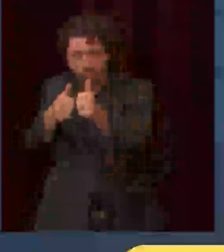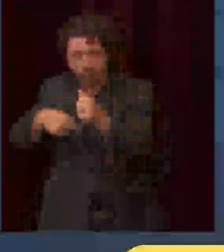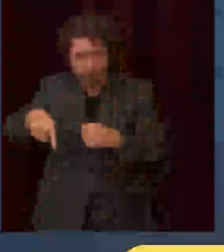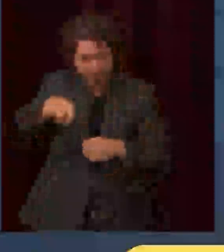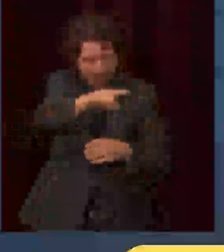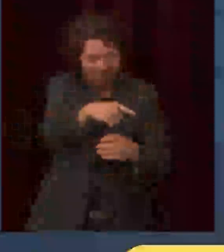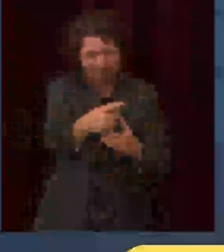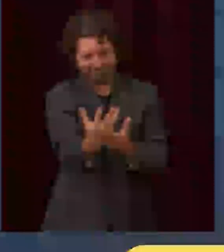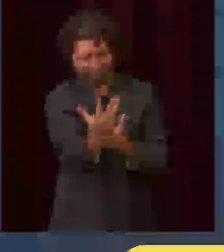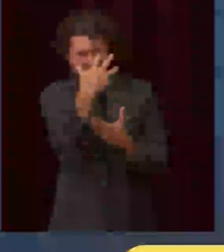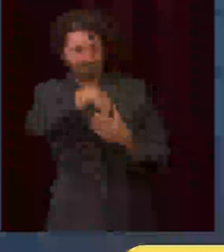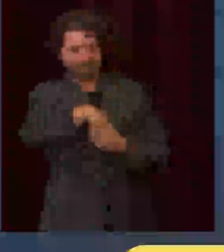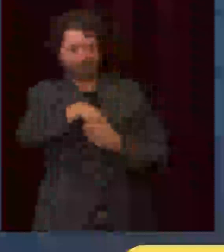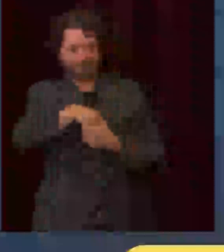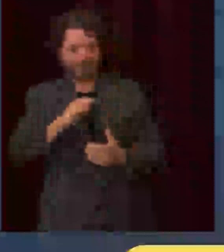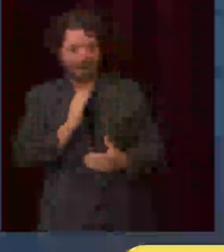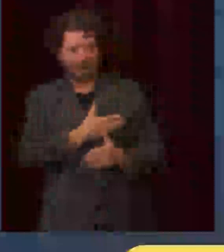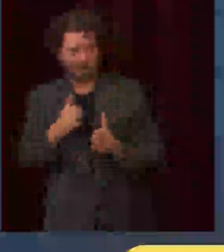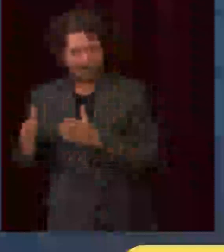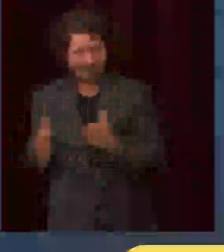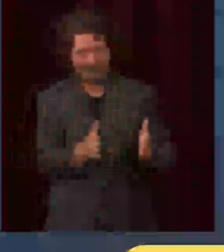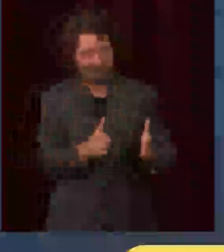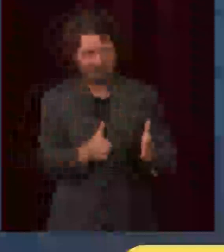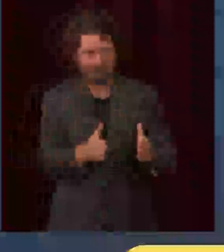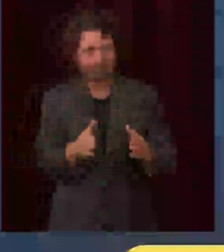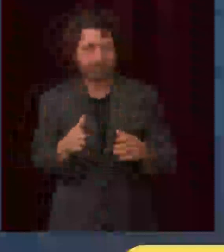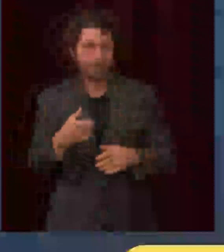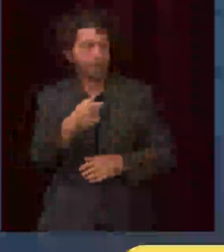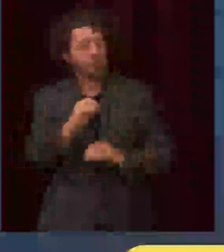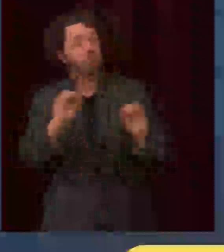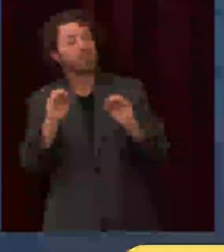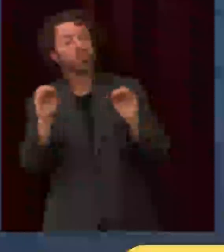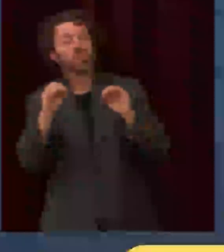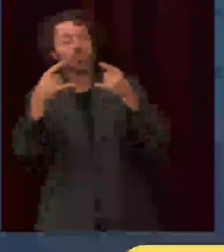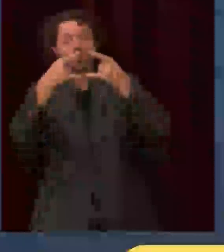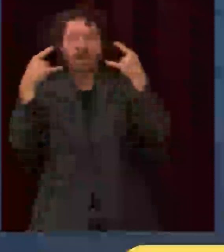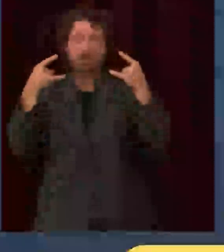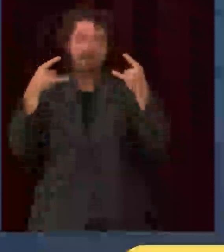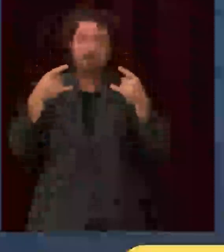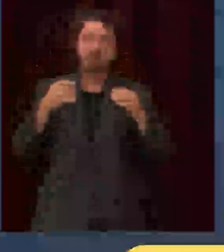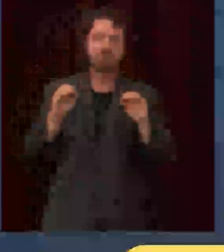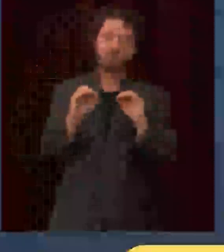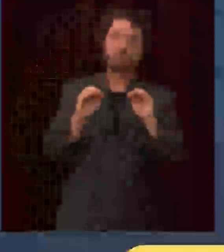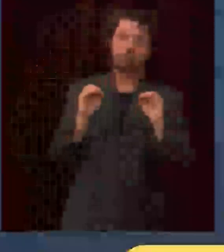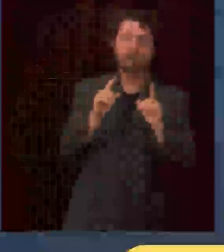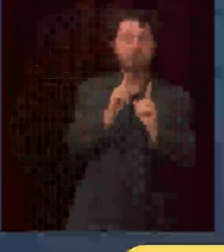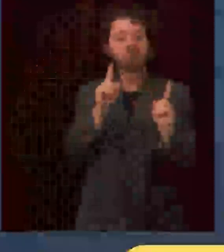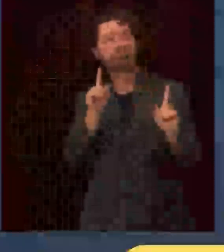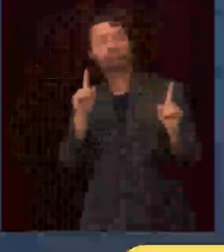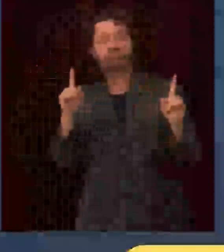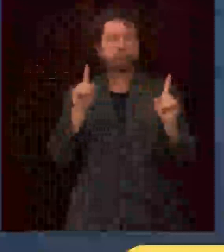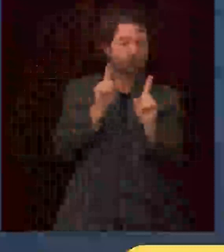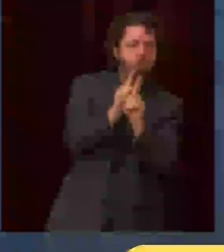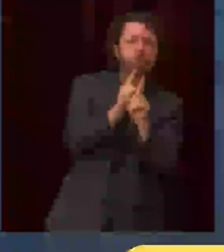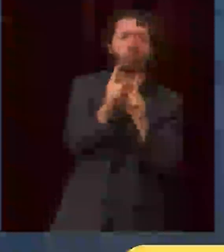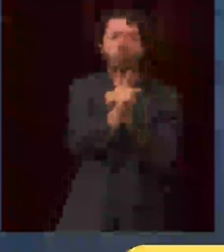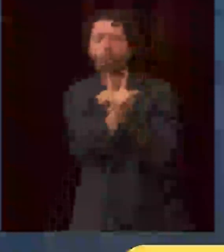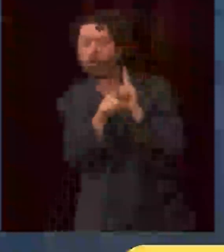we continue, if we don't wear face masks, if we don't socially distance, if we still sort of shrug this off as